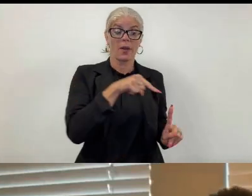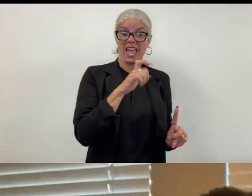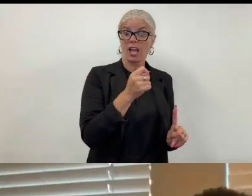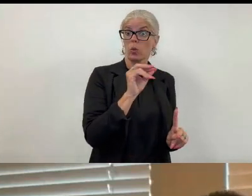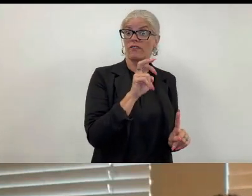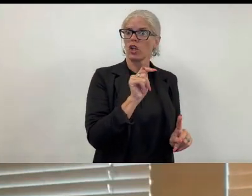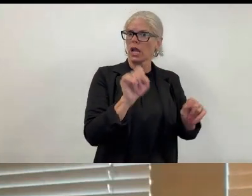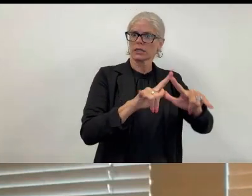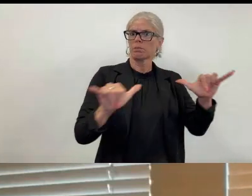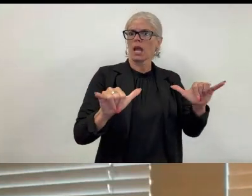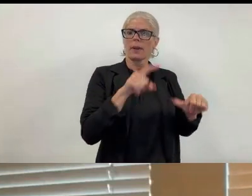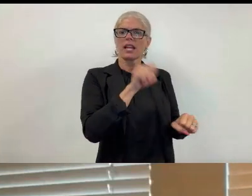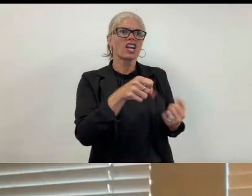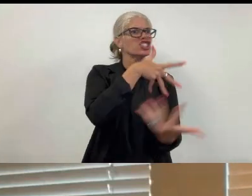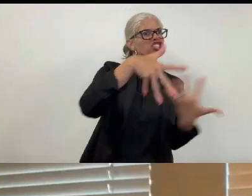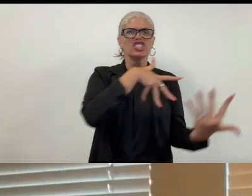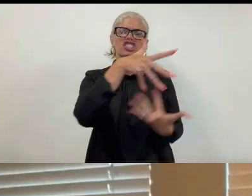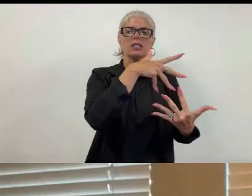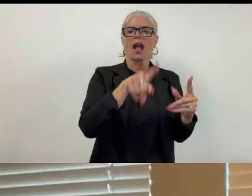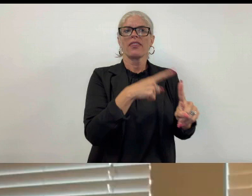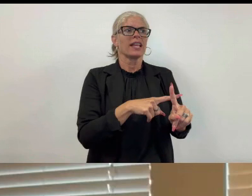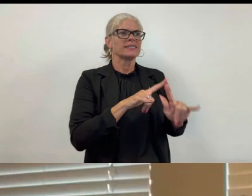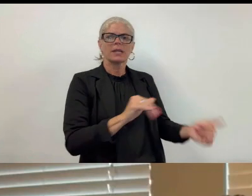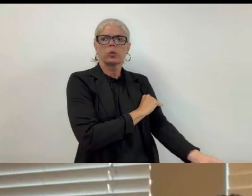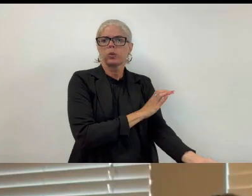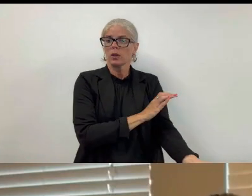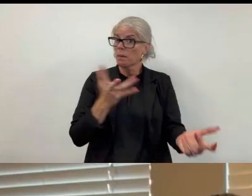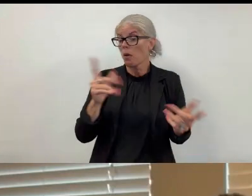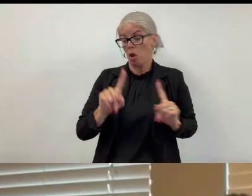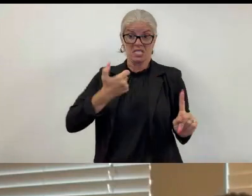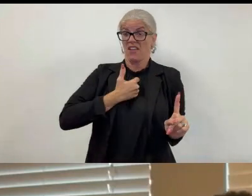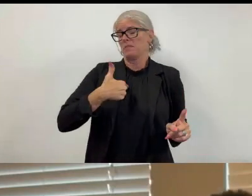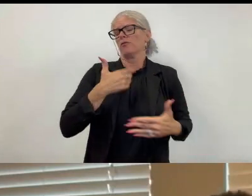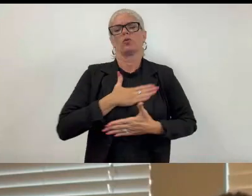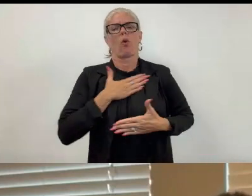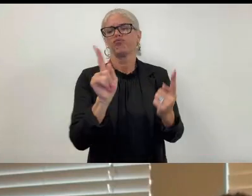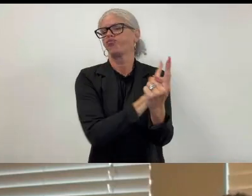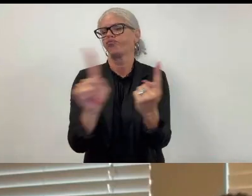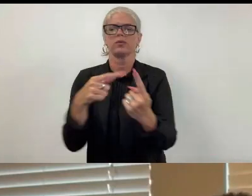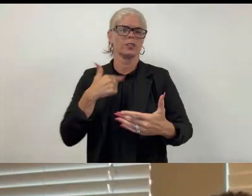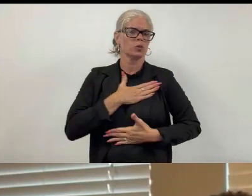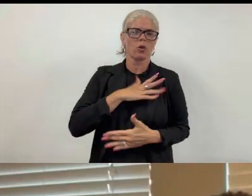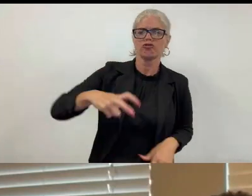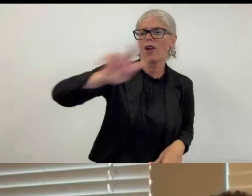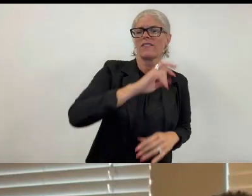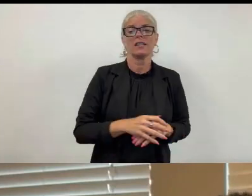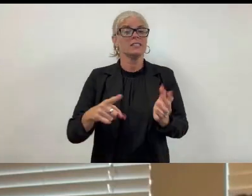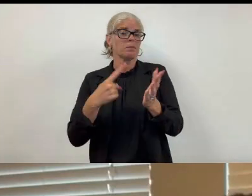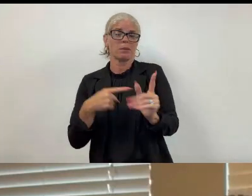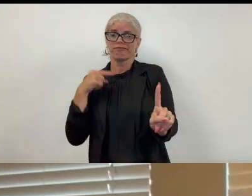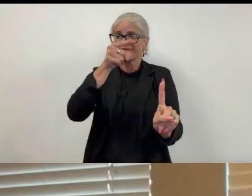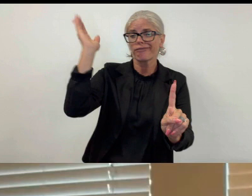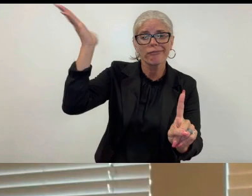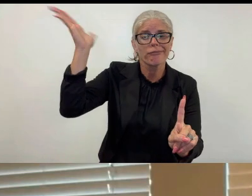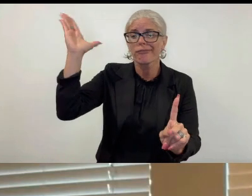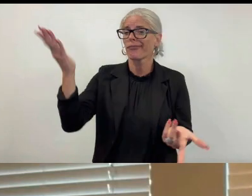around other people. So by virtue of getting energy and being around other people, I really do enjoy traveling and being able to meet people, whether